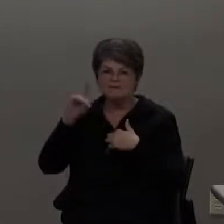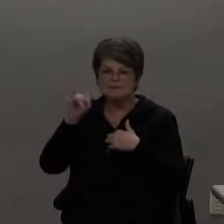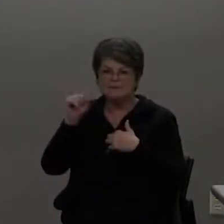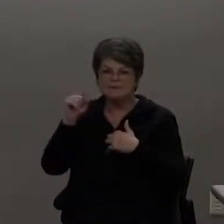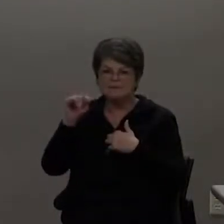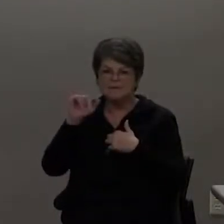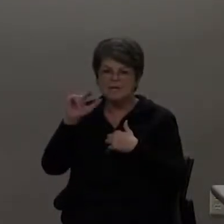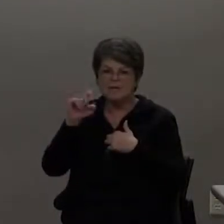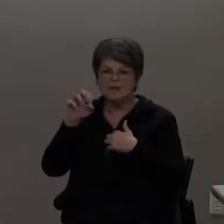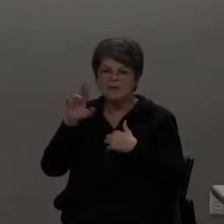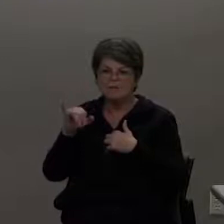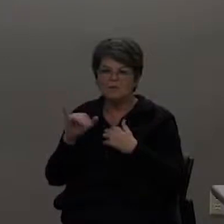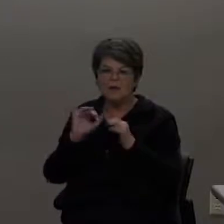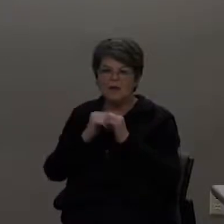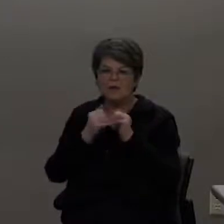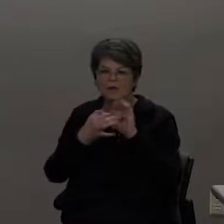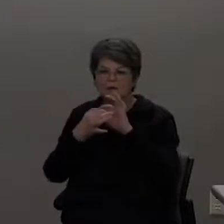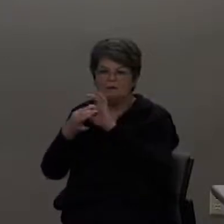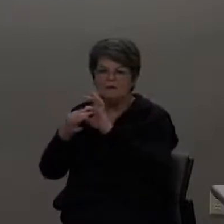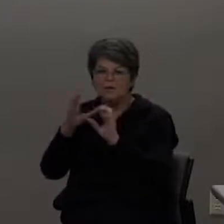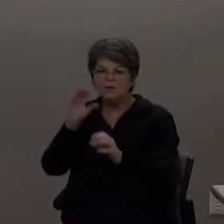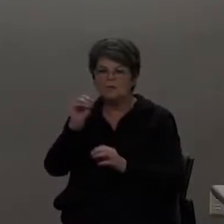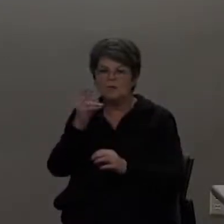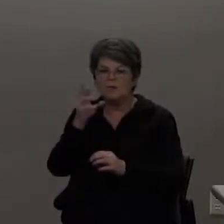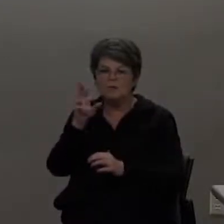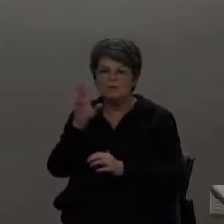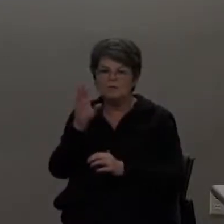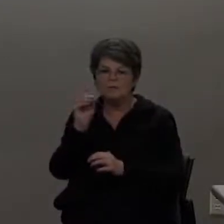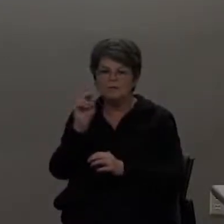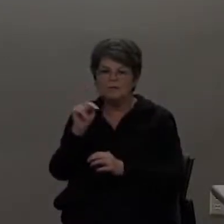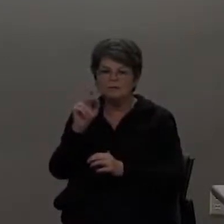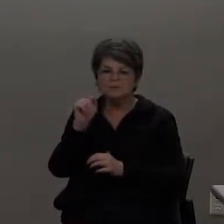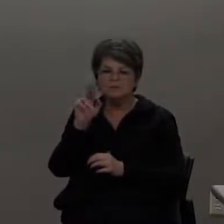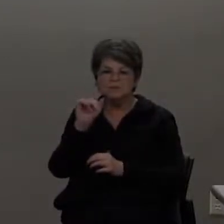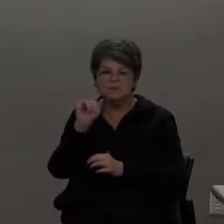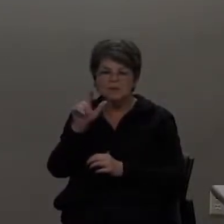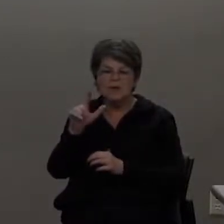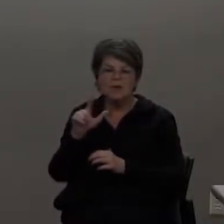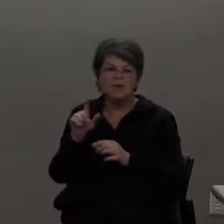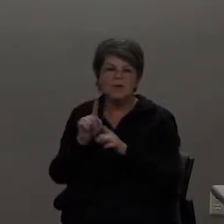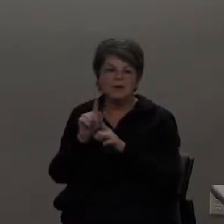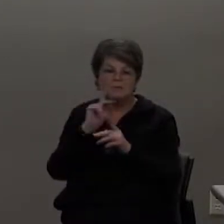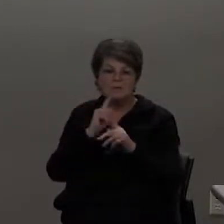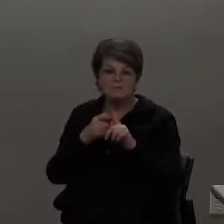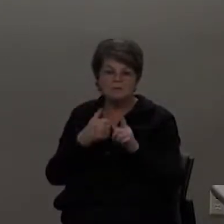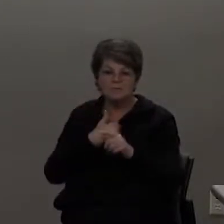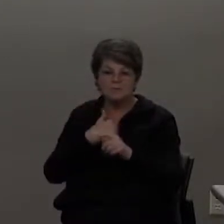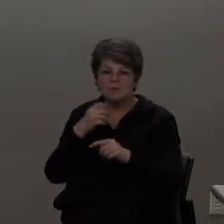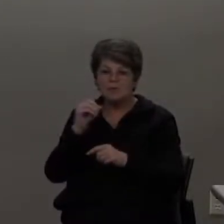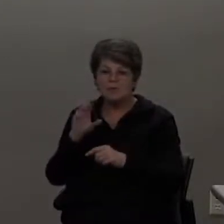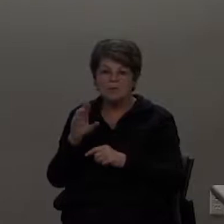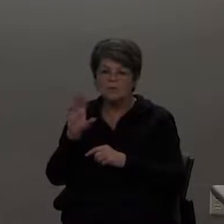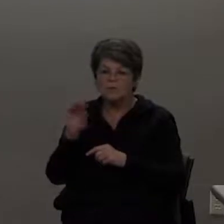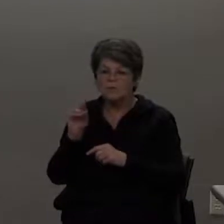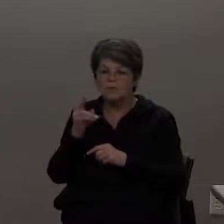community? How do we tie into the bourbon trail and all the money that that generates from people like myself who are bourbon